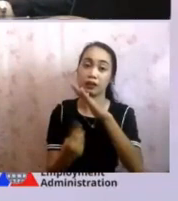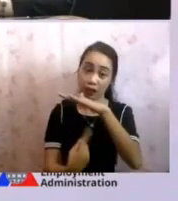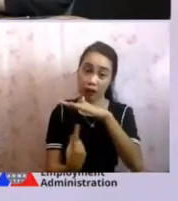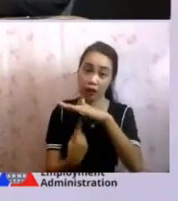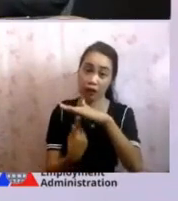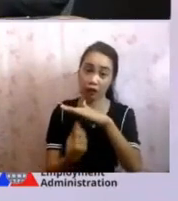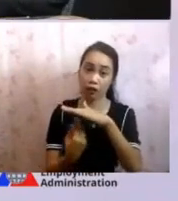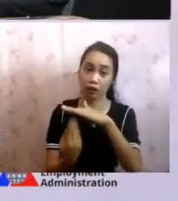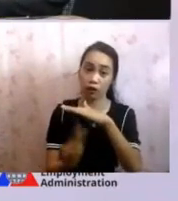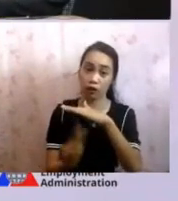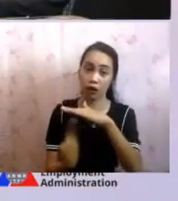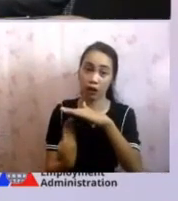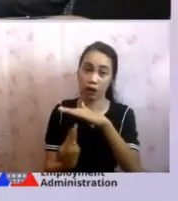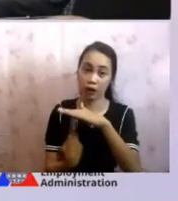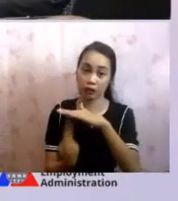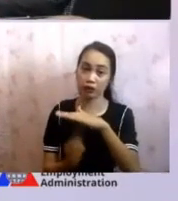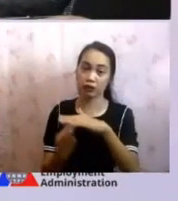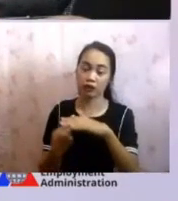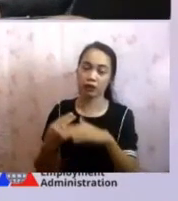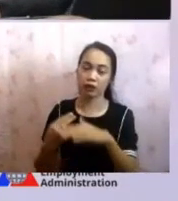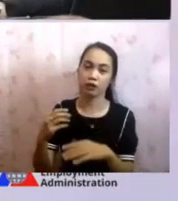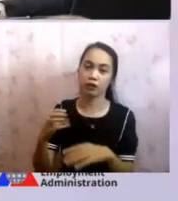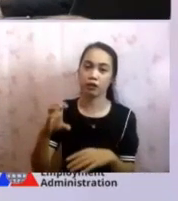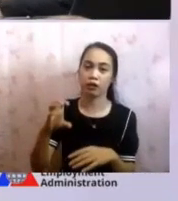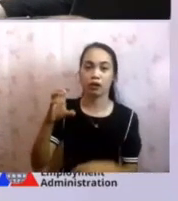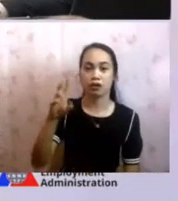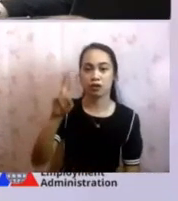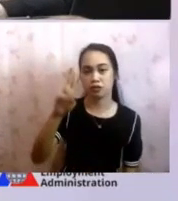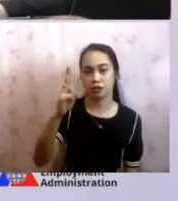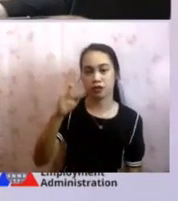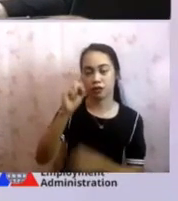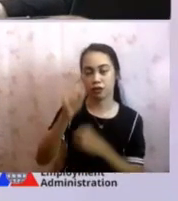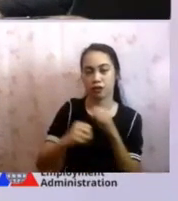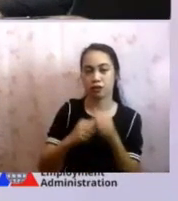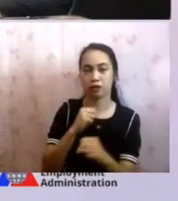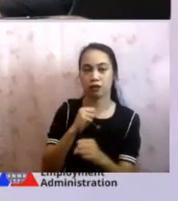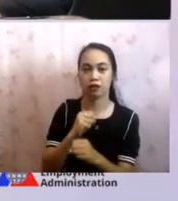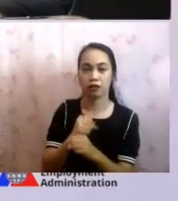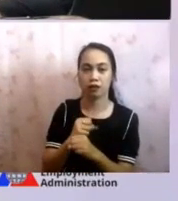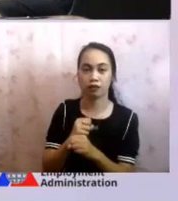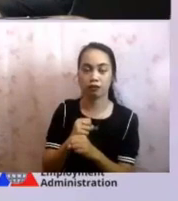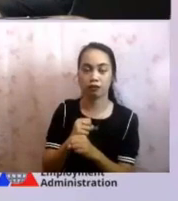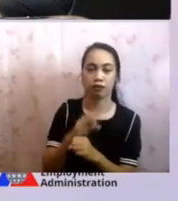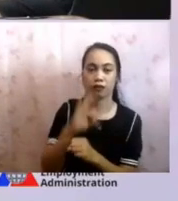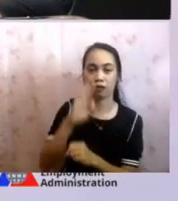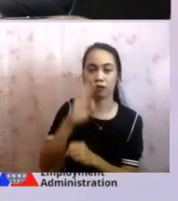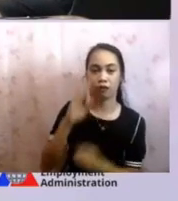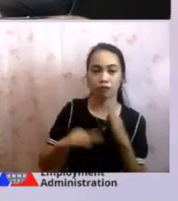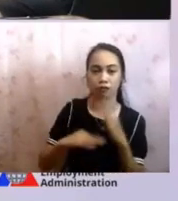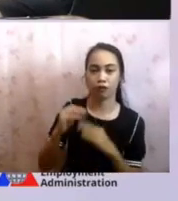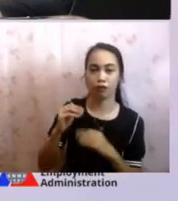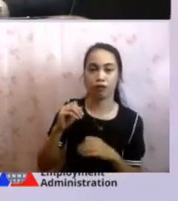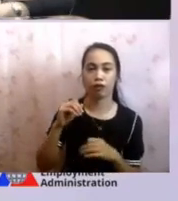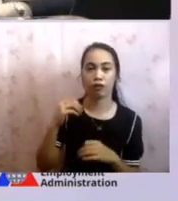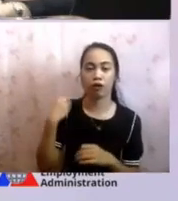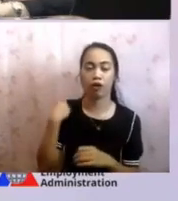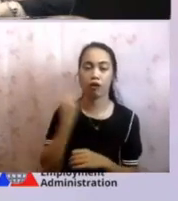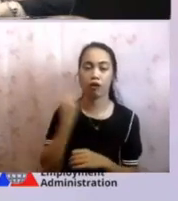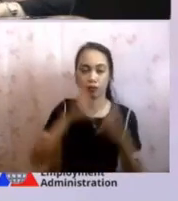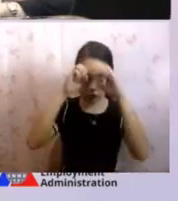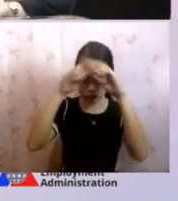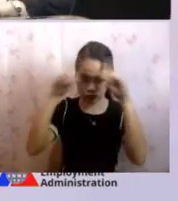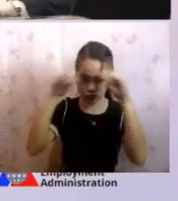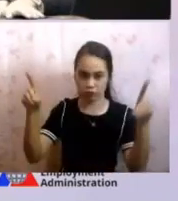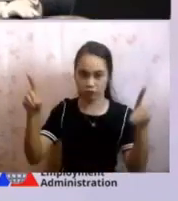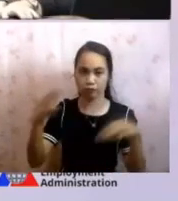found sa mga campuses nga wala peso office like atong mga guidance nila, guidance counselor who also served as job placement officers nga mo